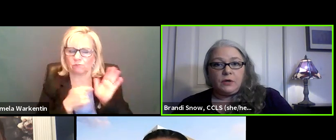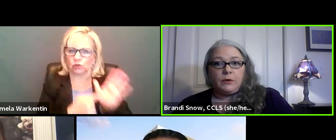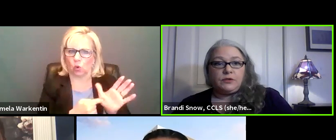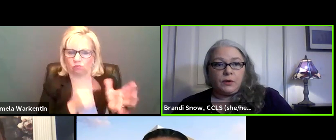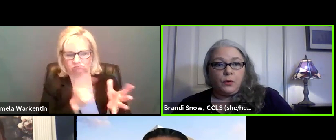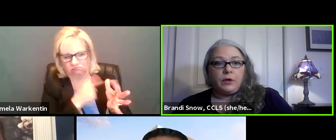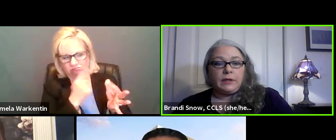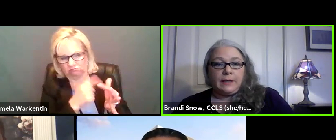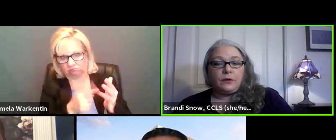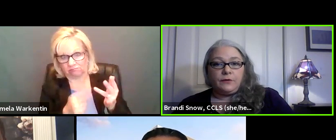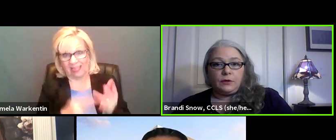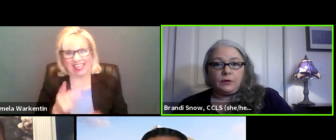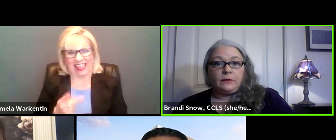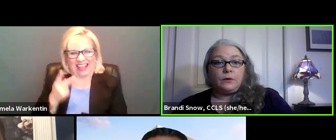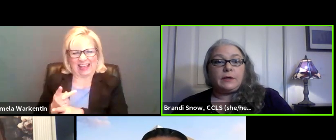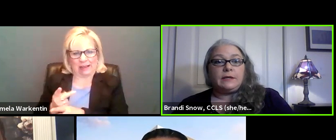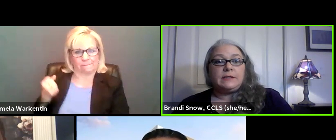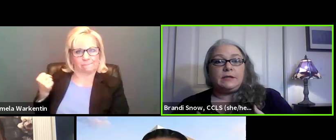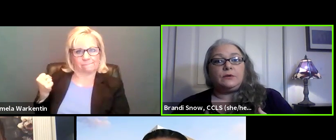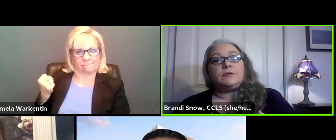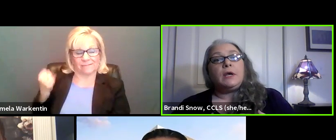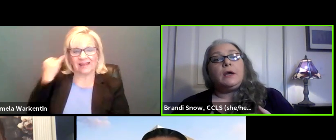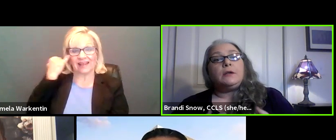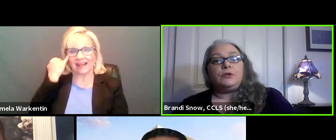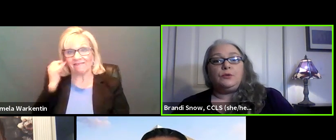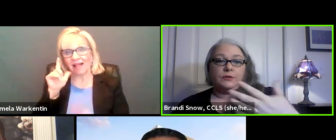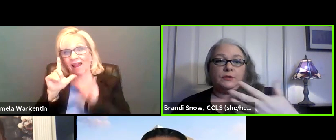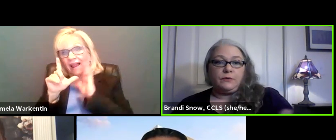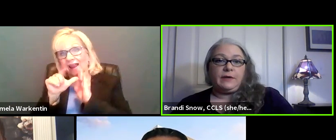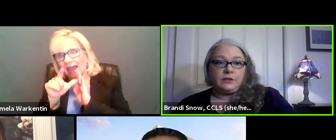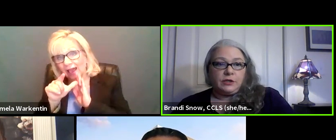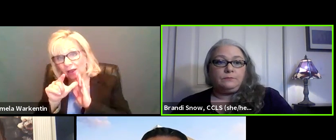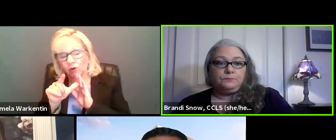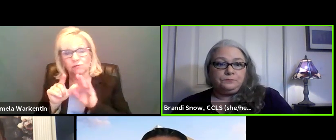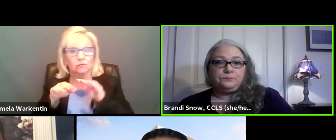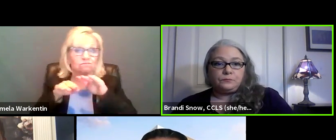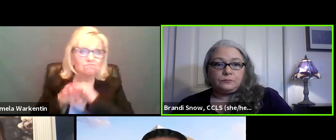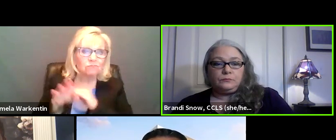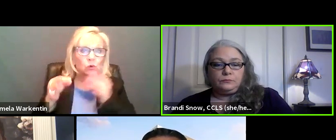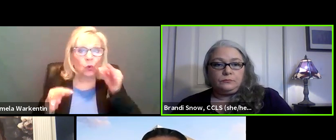you have to show it to a court later if your landlord continues to pursue eviction.